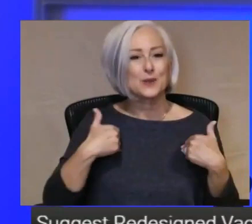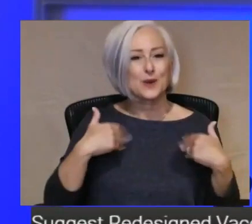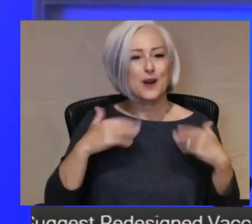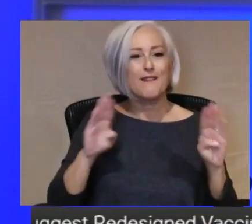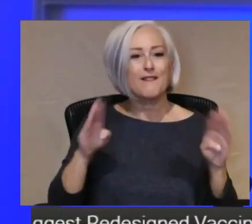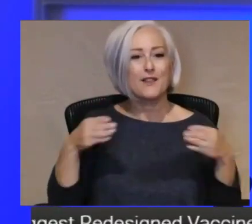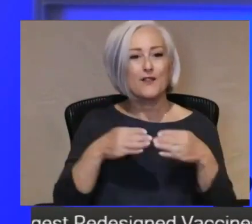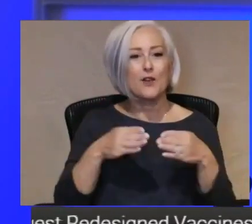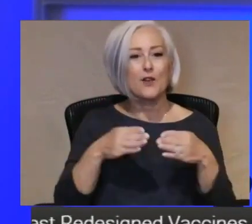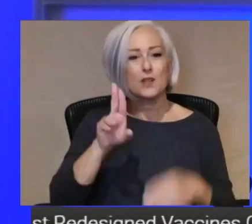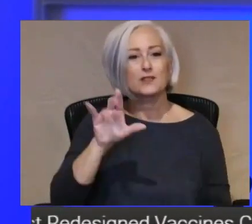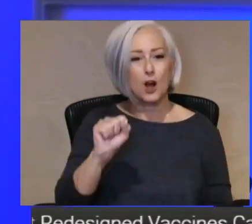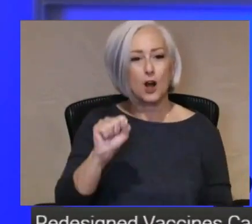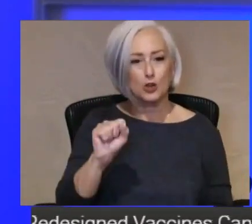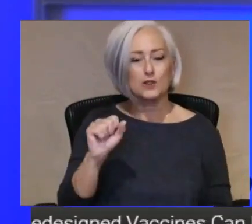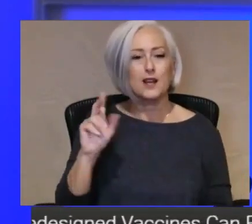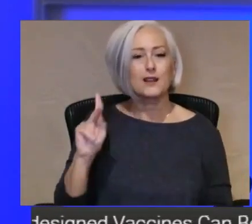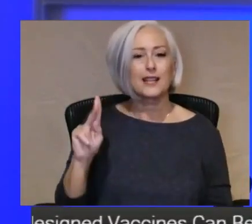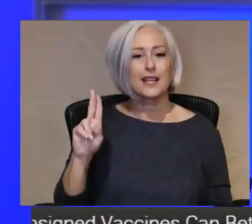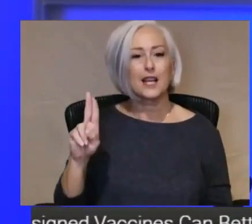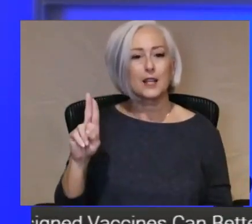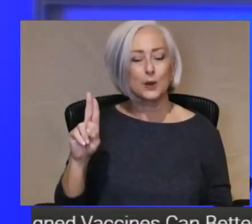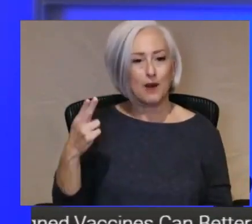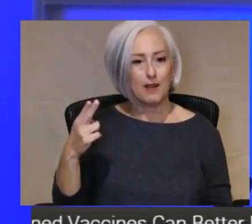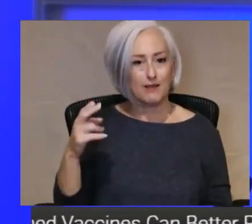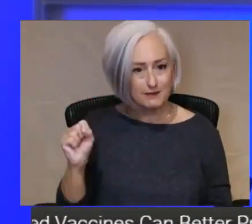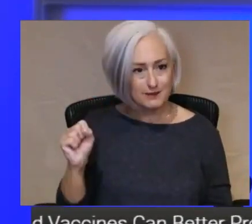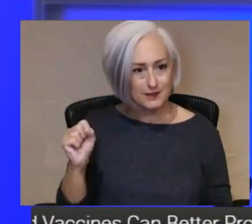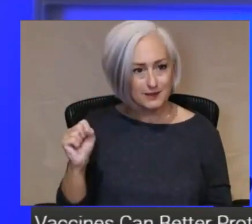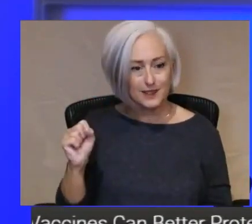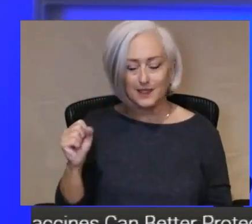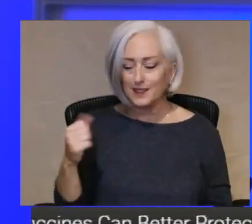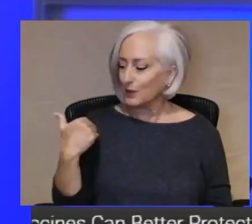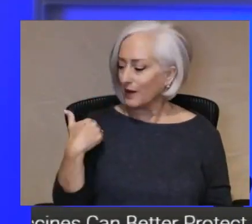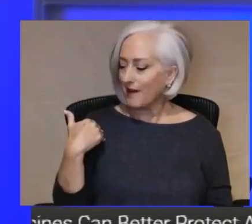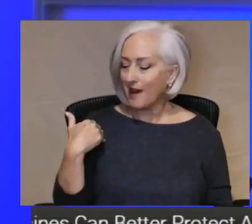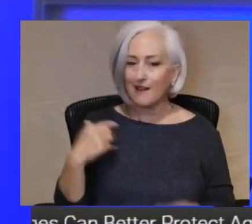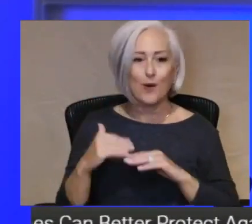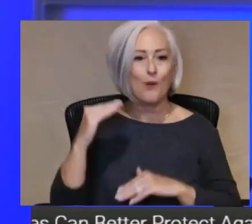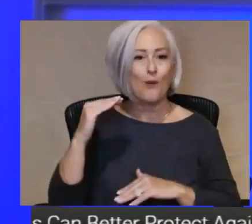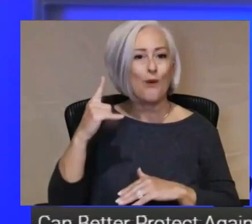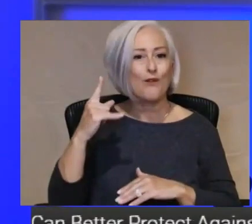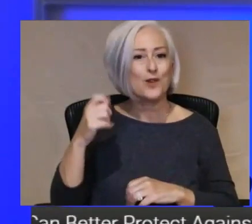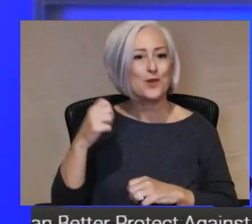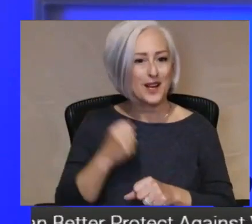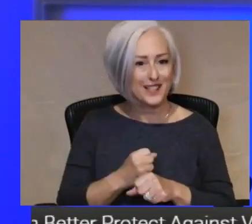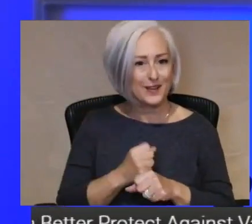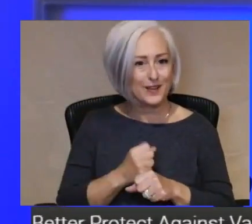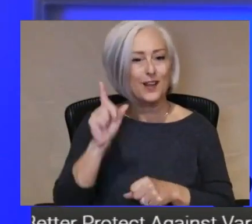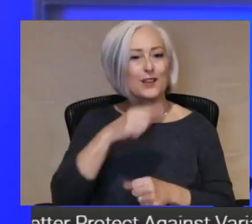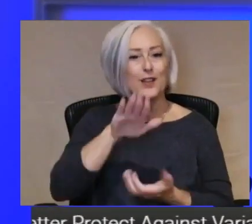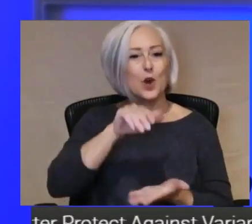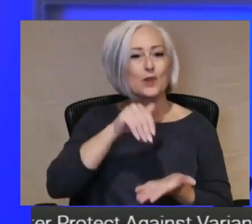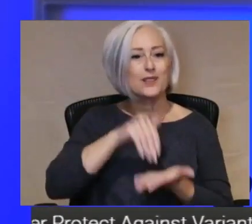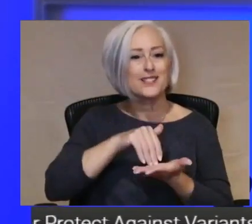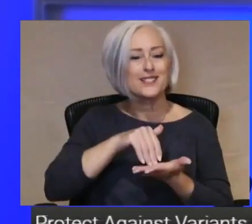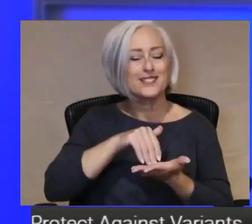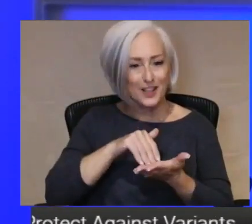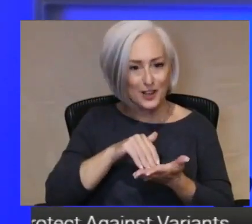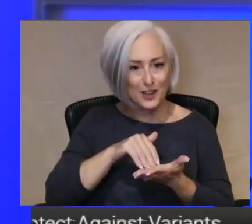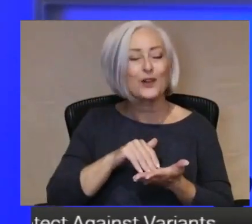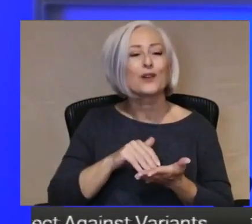KU. It's been with us for over a year now, but we're the only center in the region that offers this a